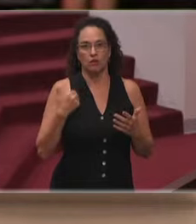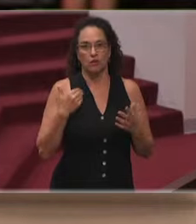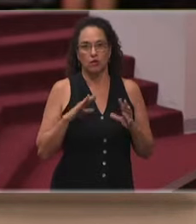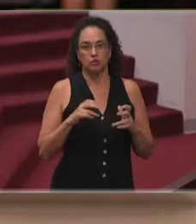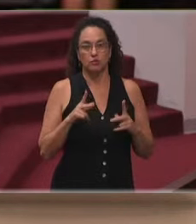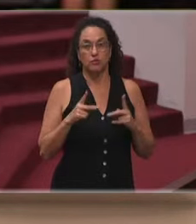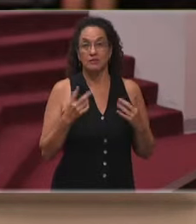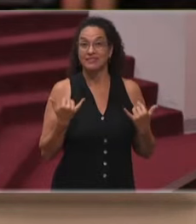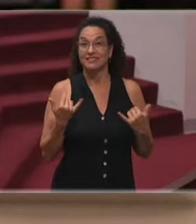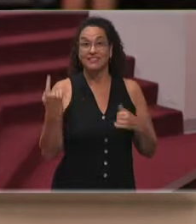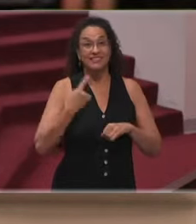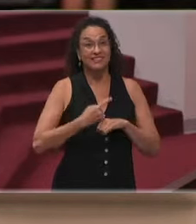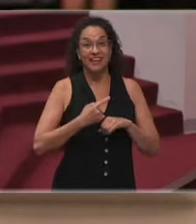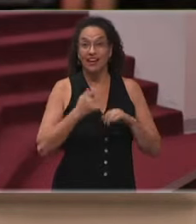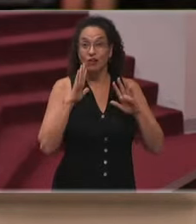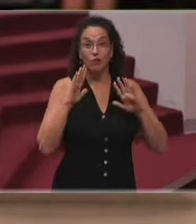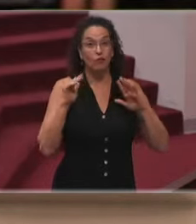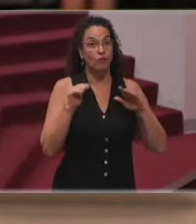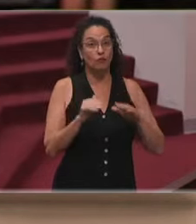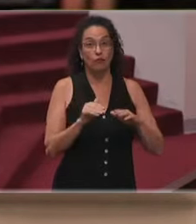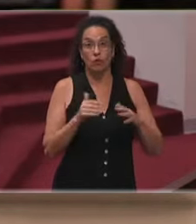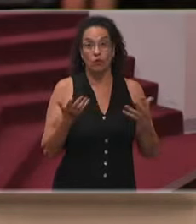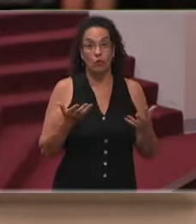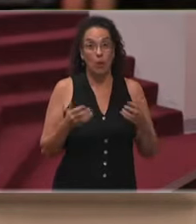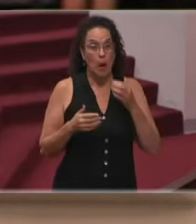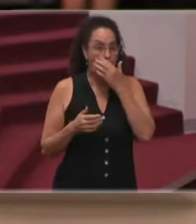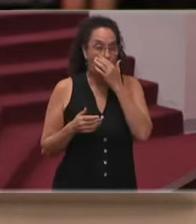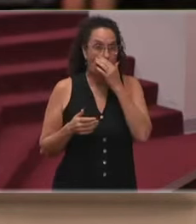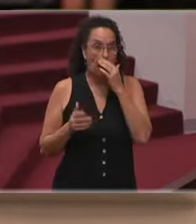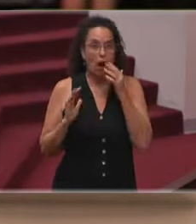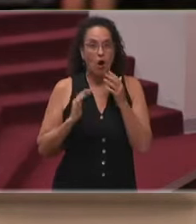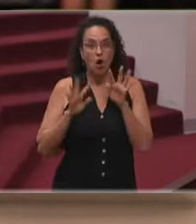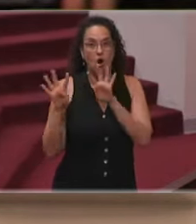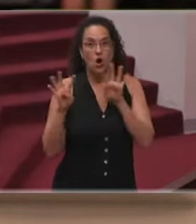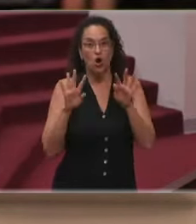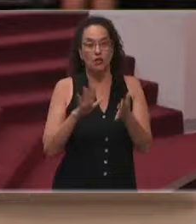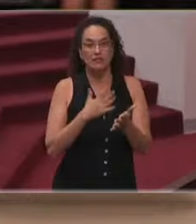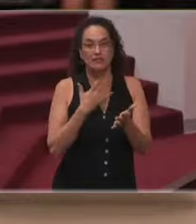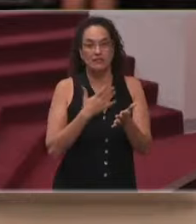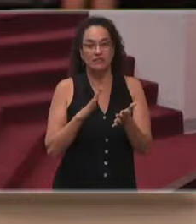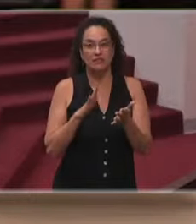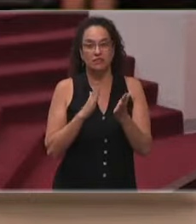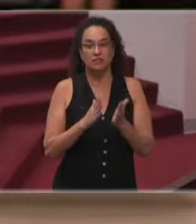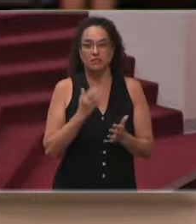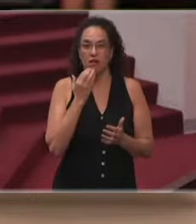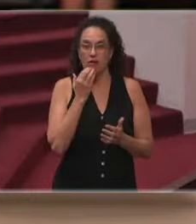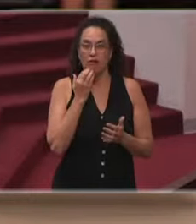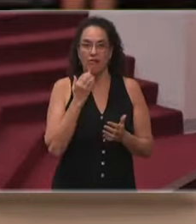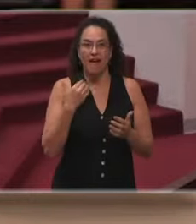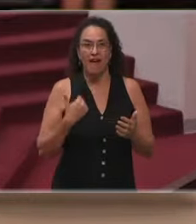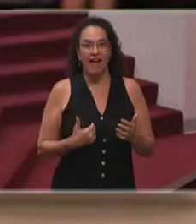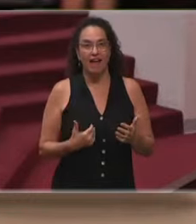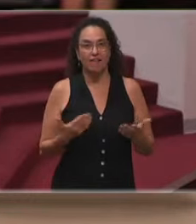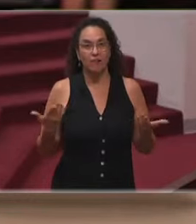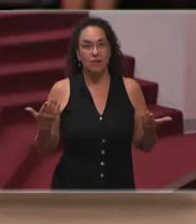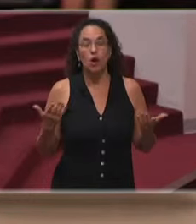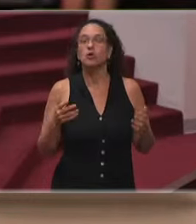our focus for the remainder of the day is to focus on our seniors. I have been here for 27